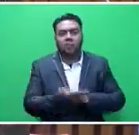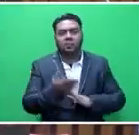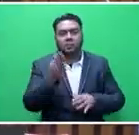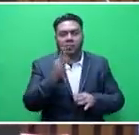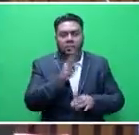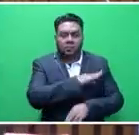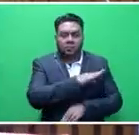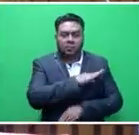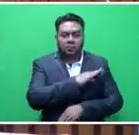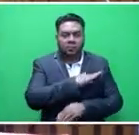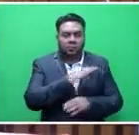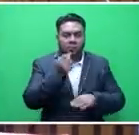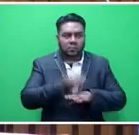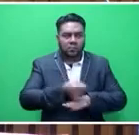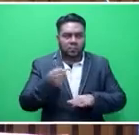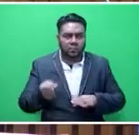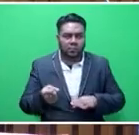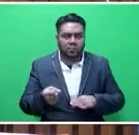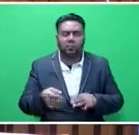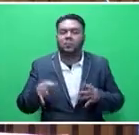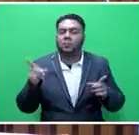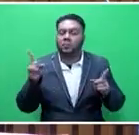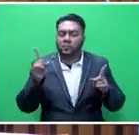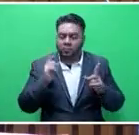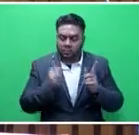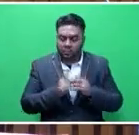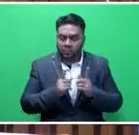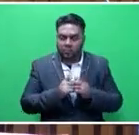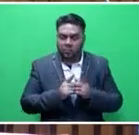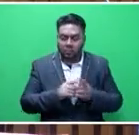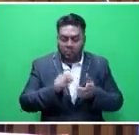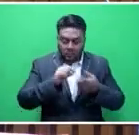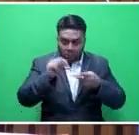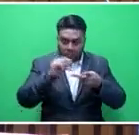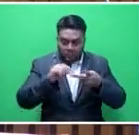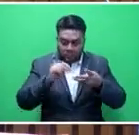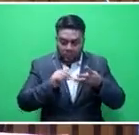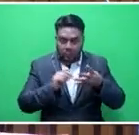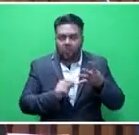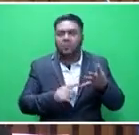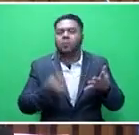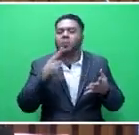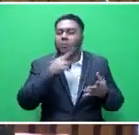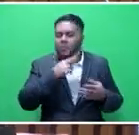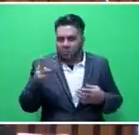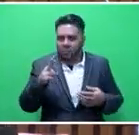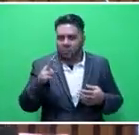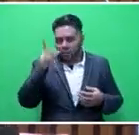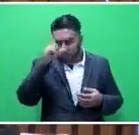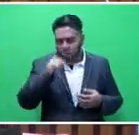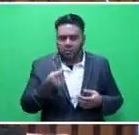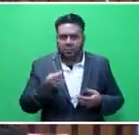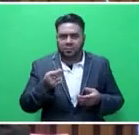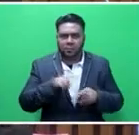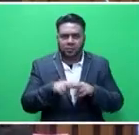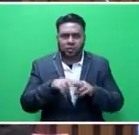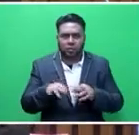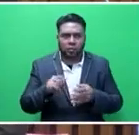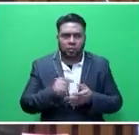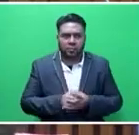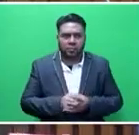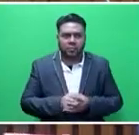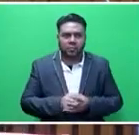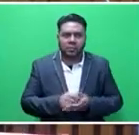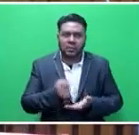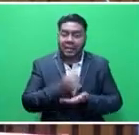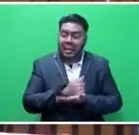You had to meet a particular criteria and fulfill that criteria, only then you would be given a Fijian citizenship. You will see a number